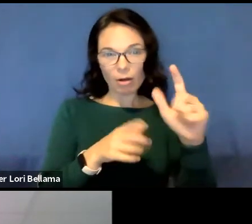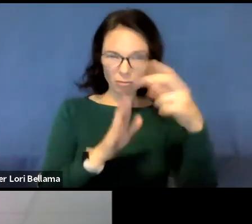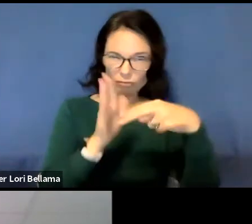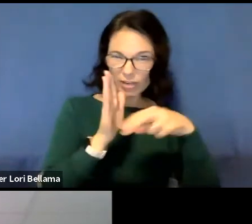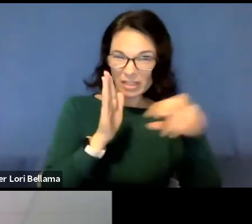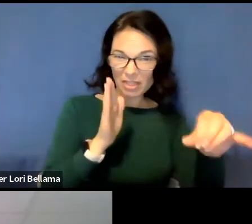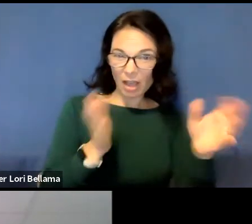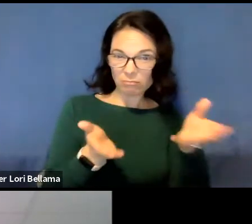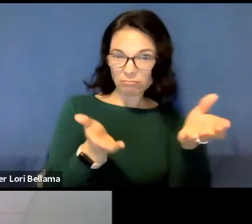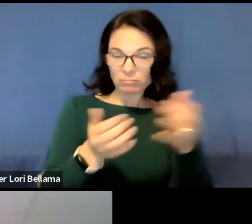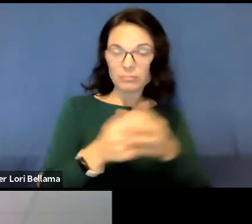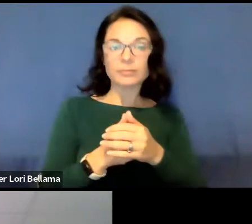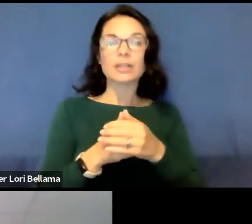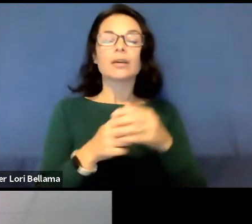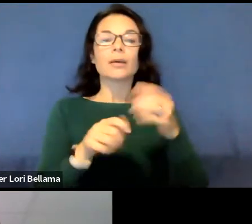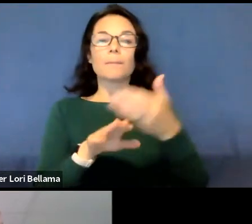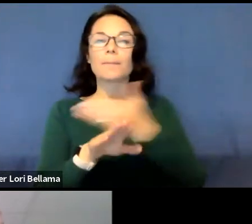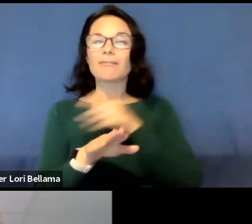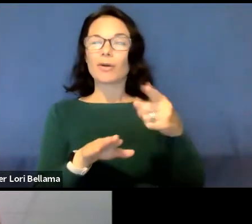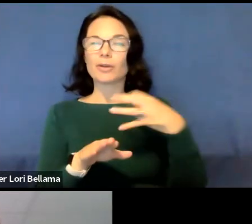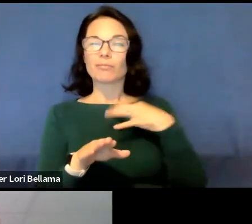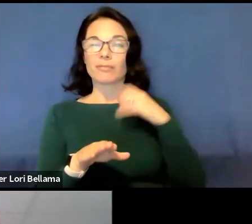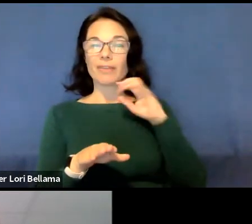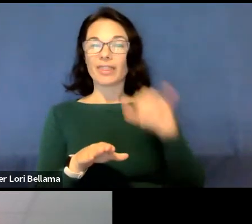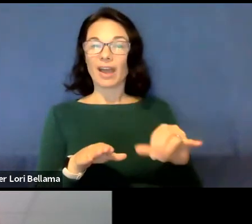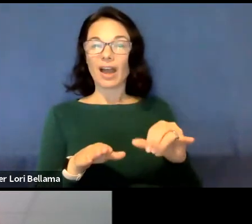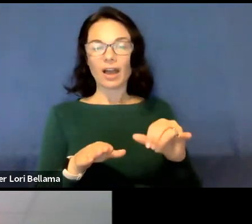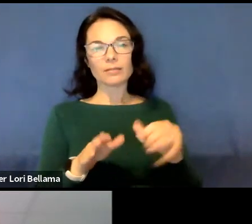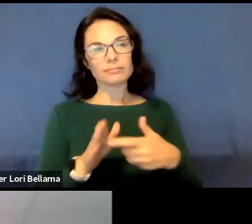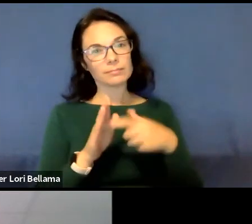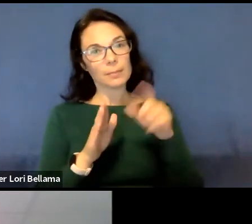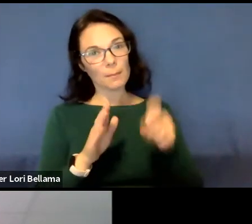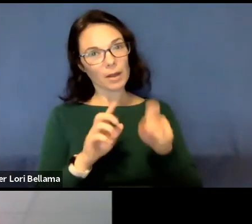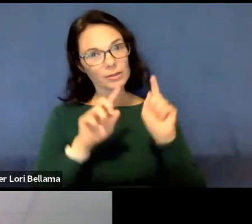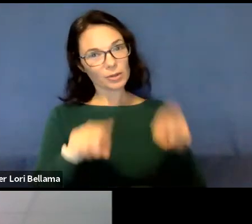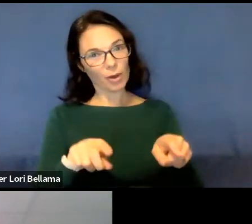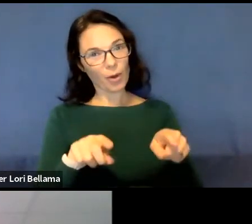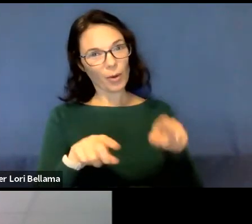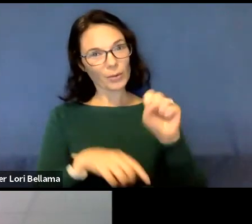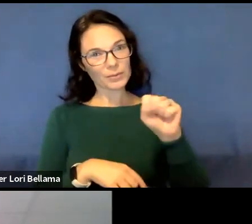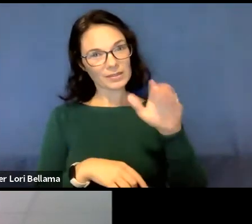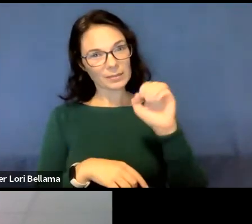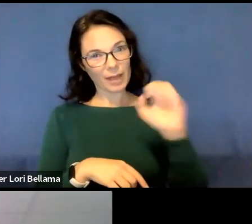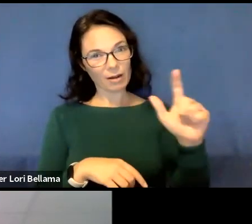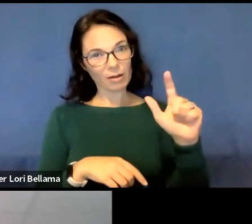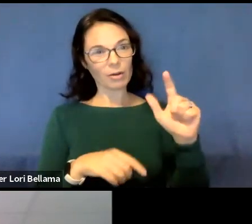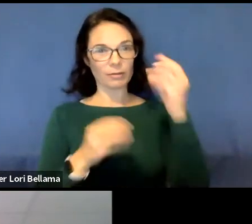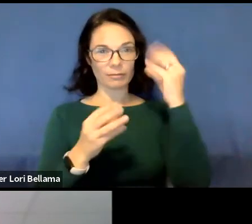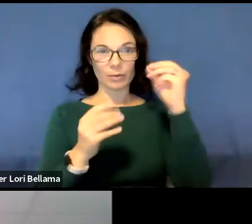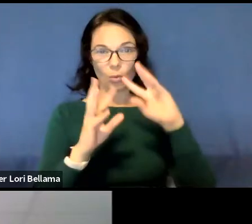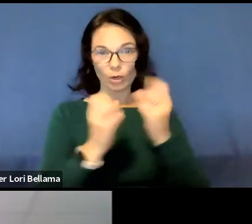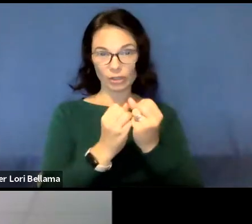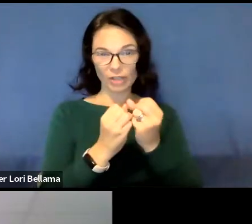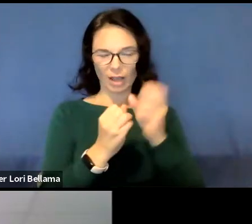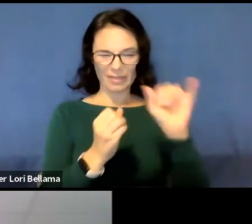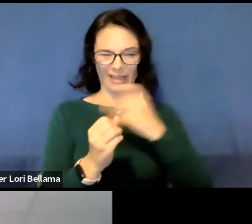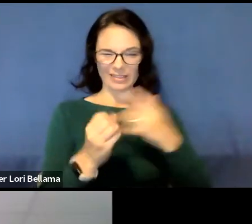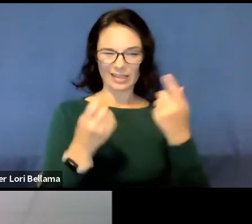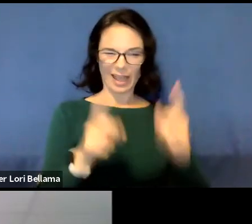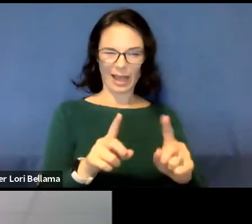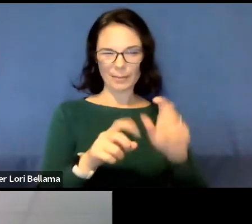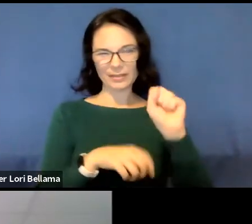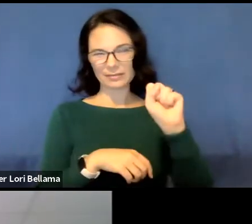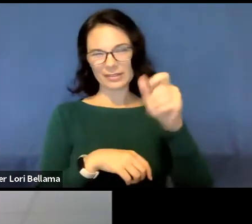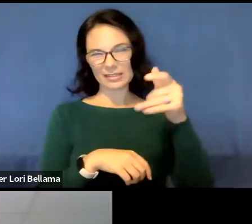you apply for sabbatical, it's necessary to attend one of the sabbatical information workshops. And those typically occur in September. We